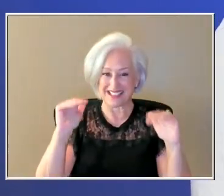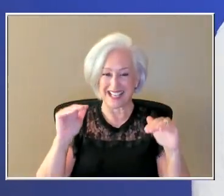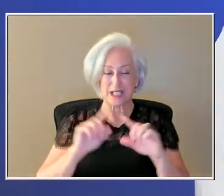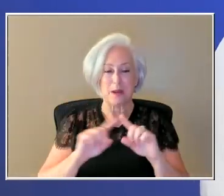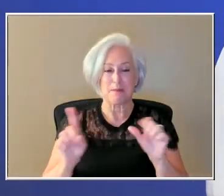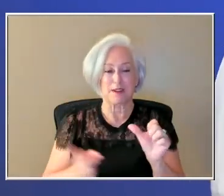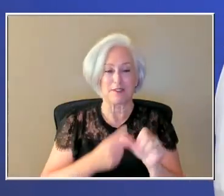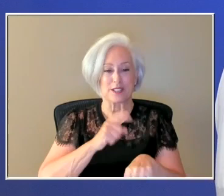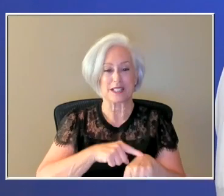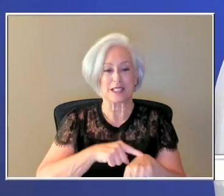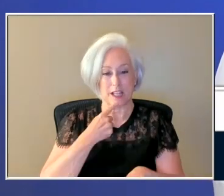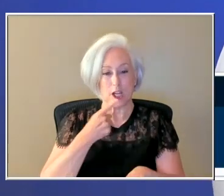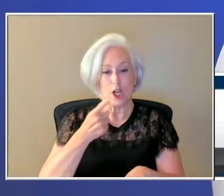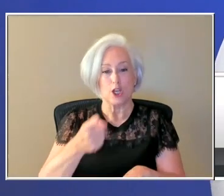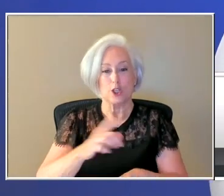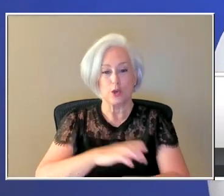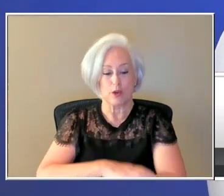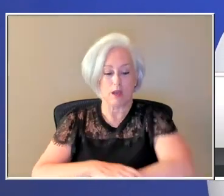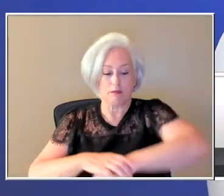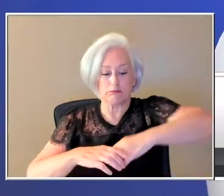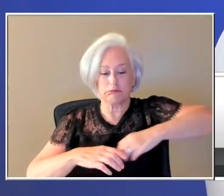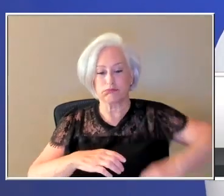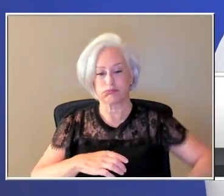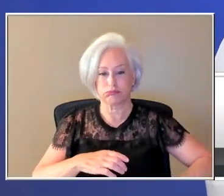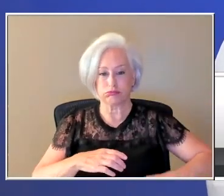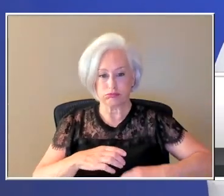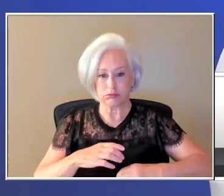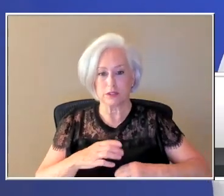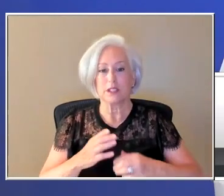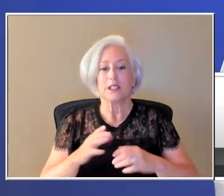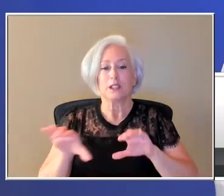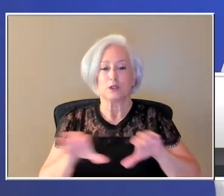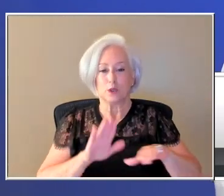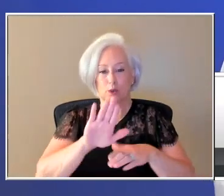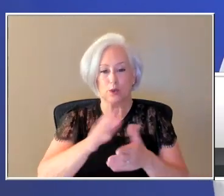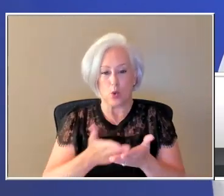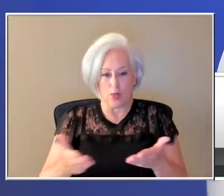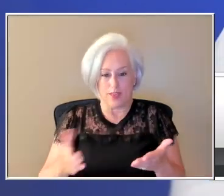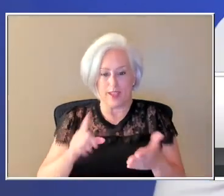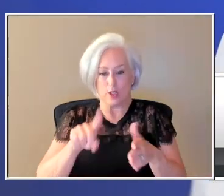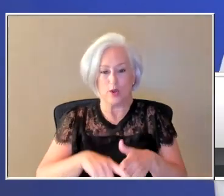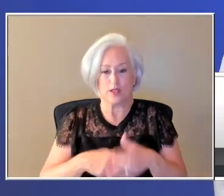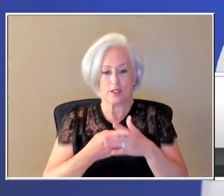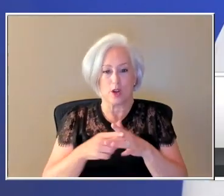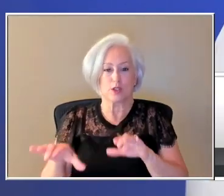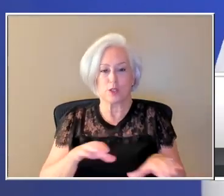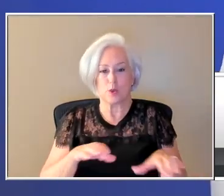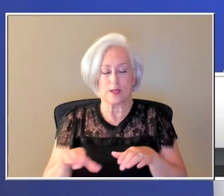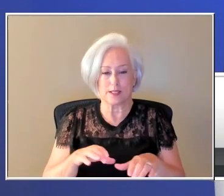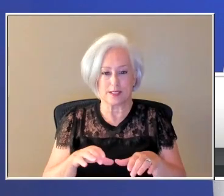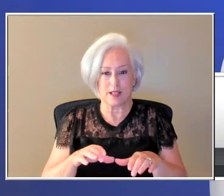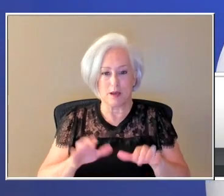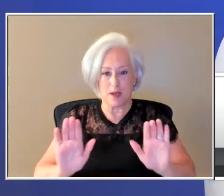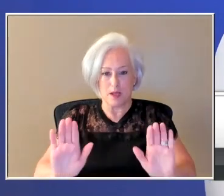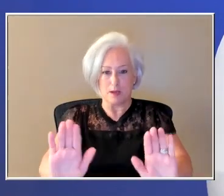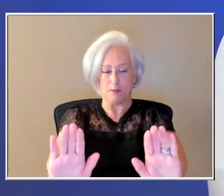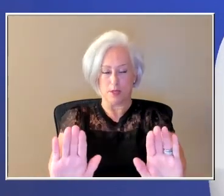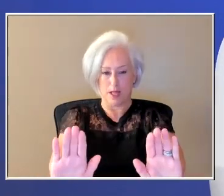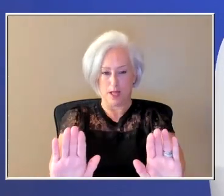you can get that out of the sling, do your thing, and you can start doing some planks, which is just holding a push-up position